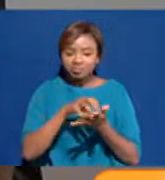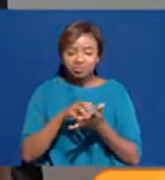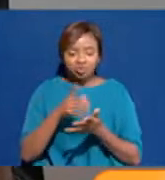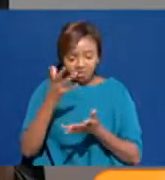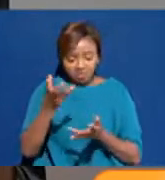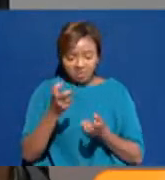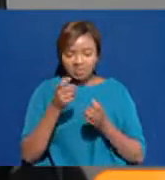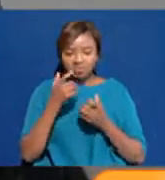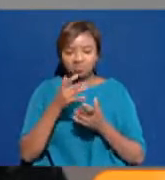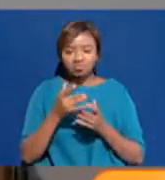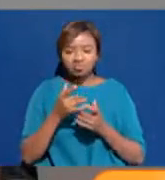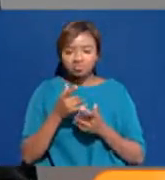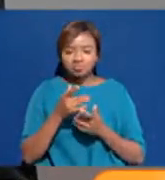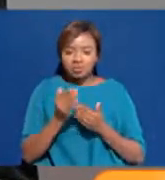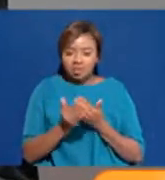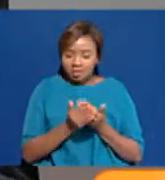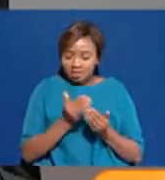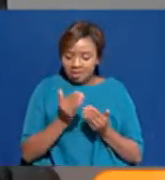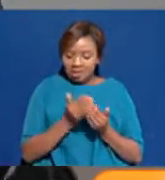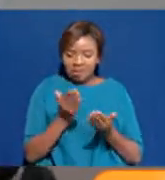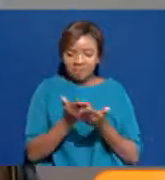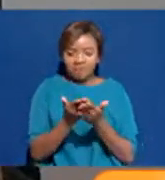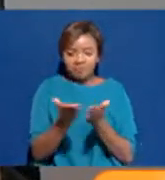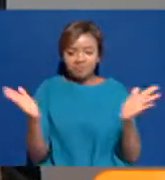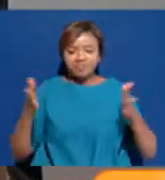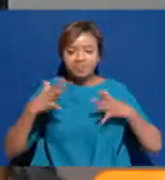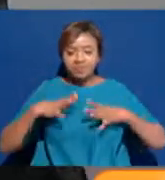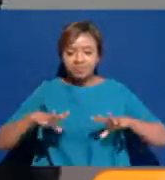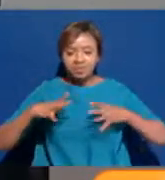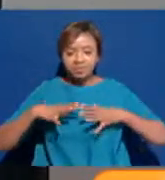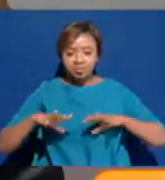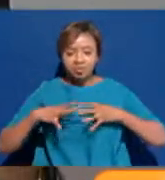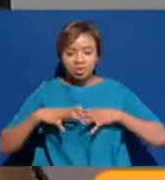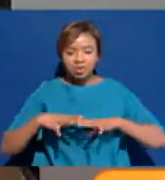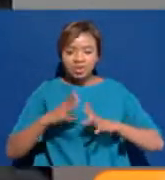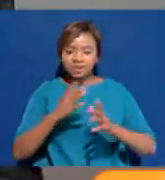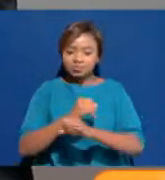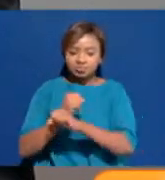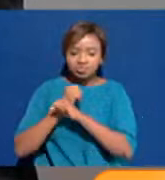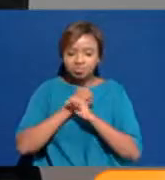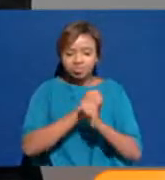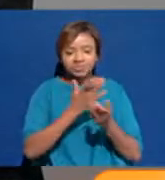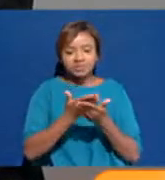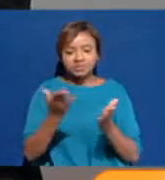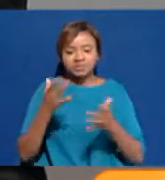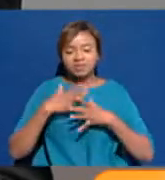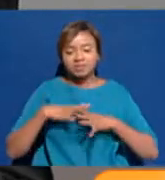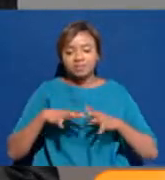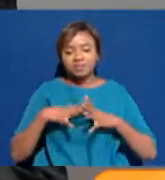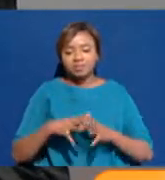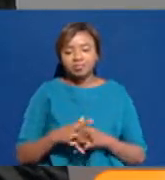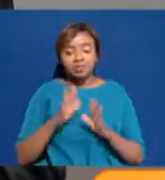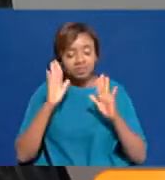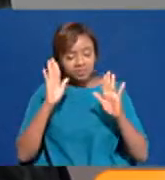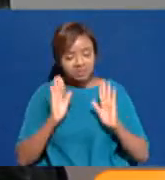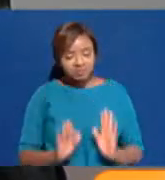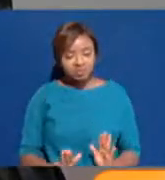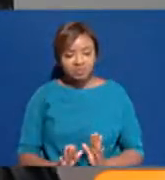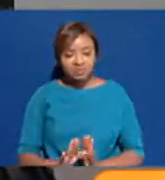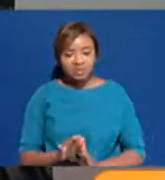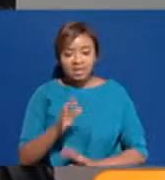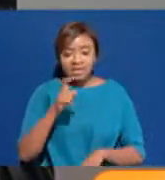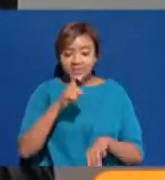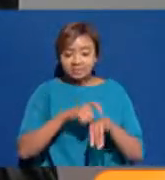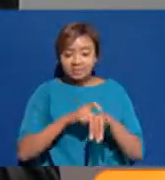those people dear and care for them and nurture them and protect them. That's leadership. The moment you